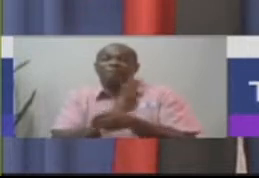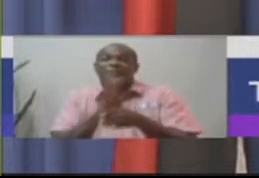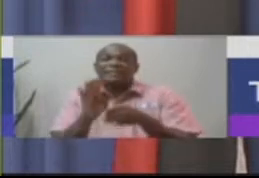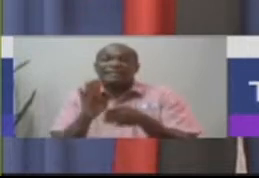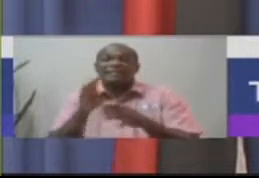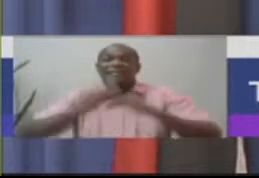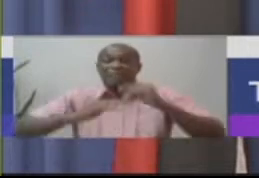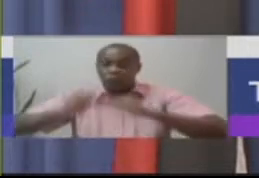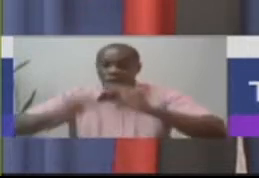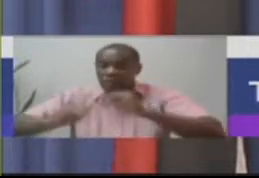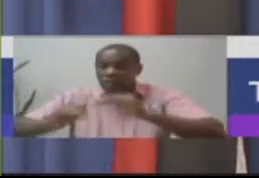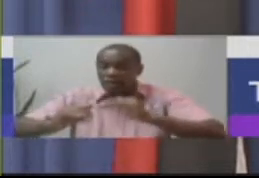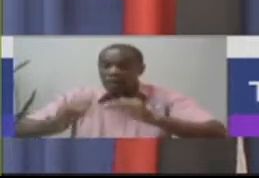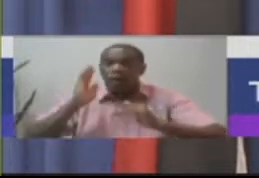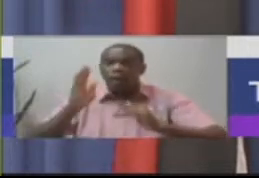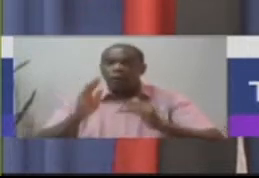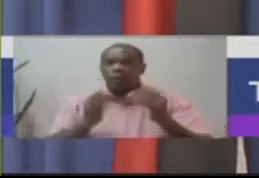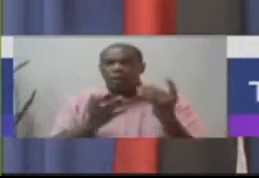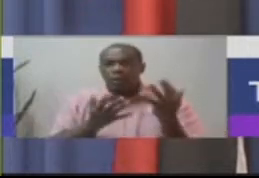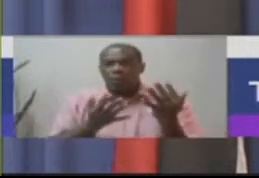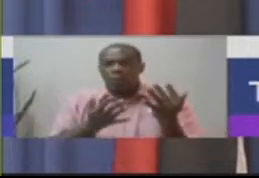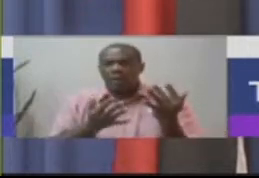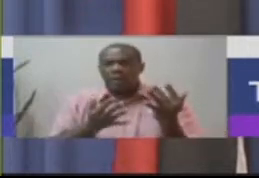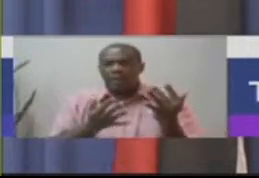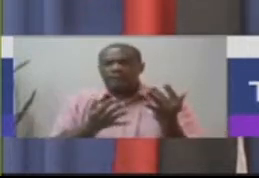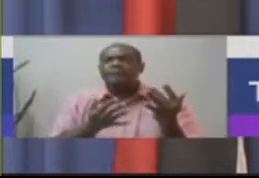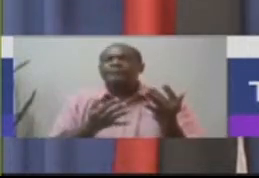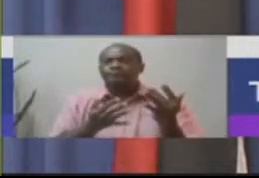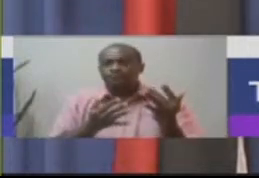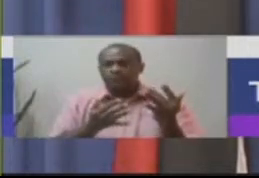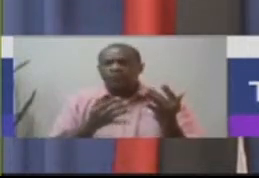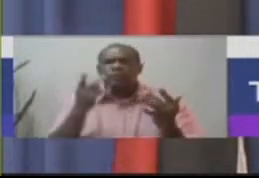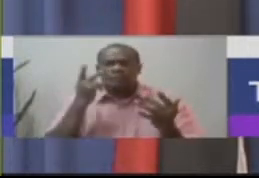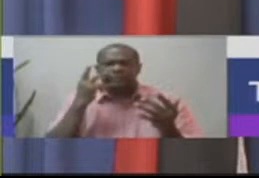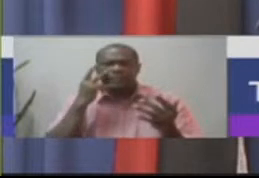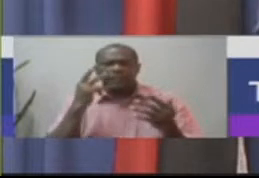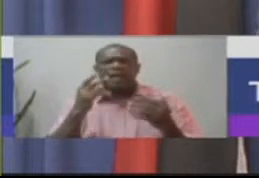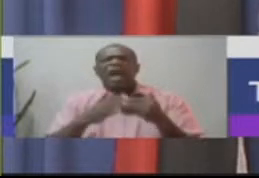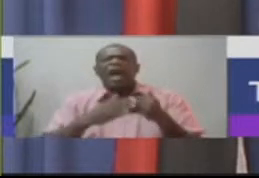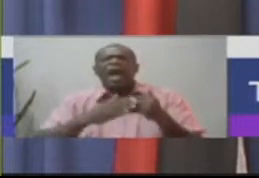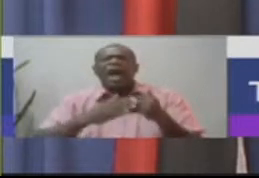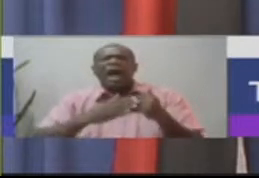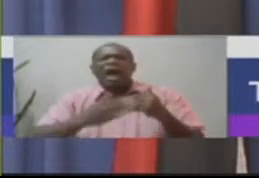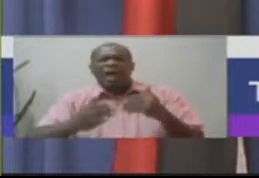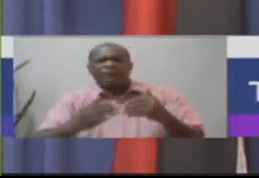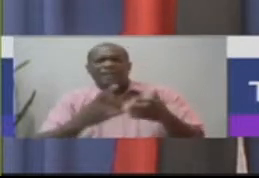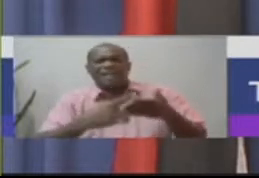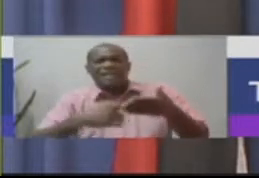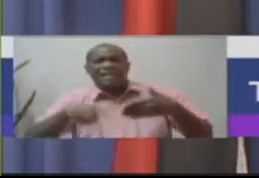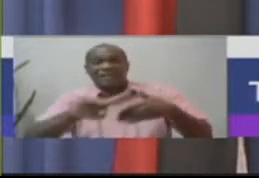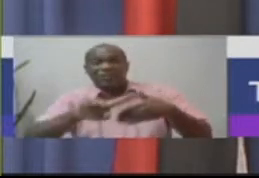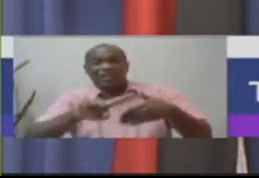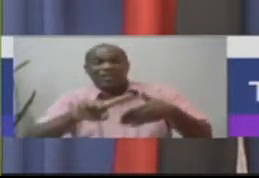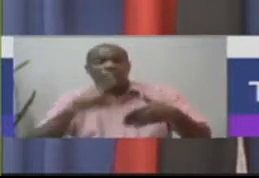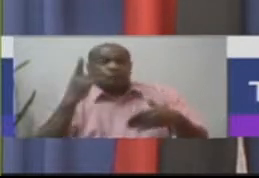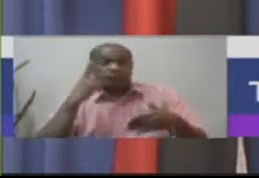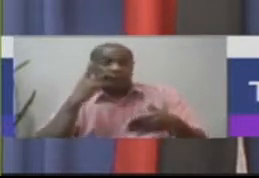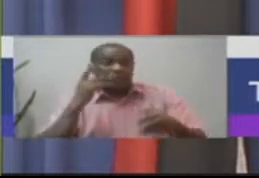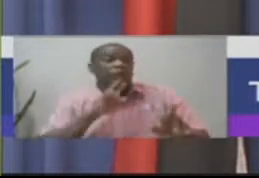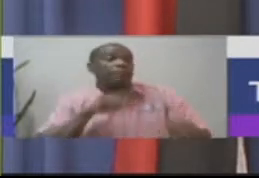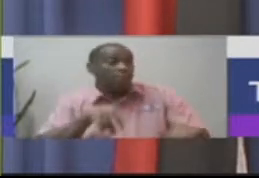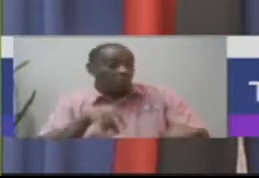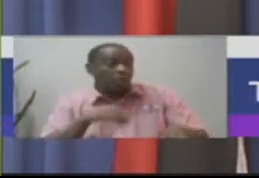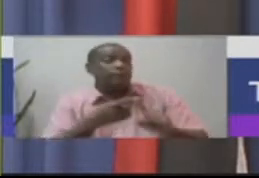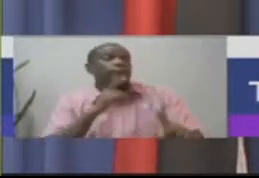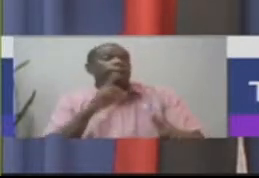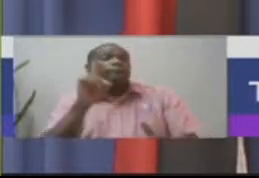after the next week and see what report we get from Dr. Hines and Dr. Richards, and